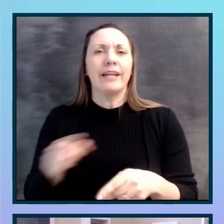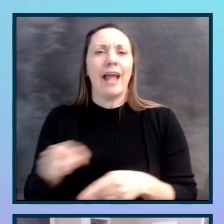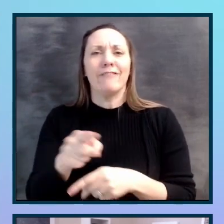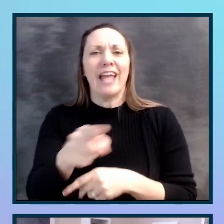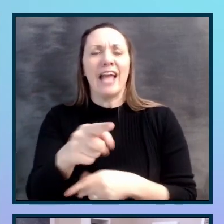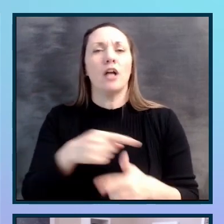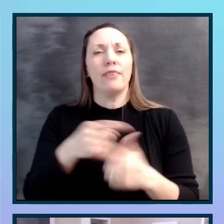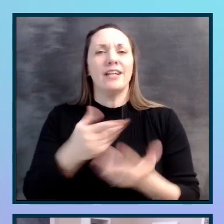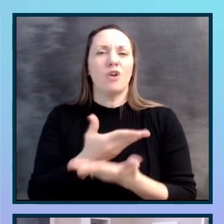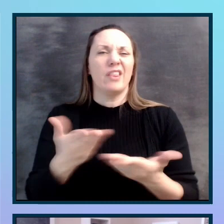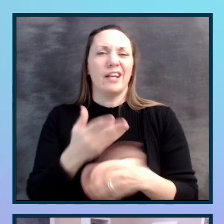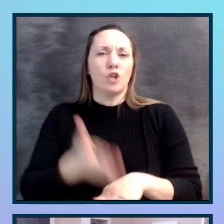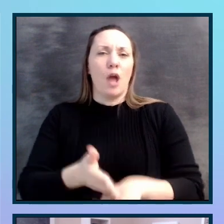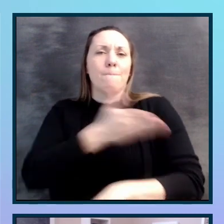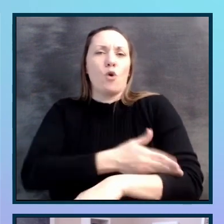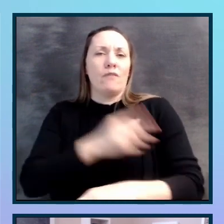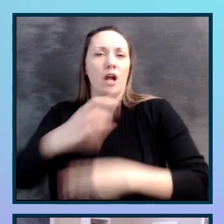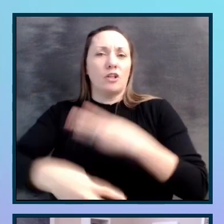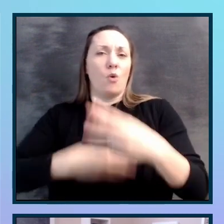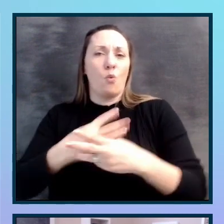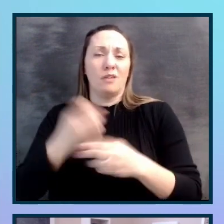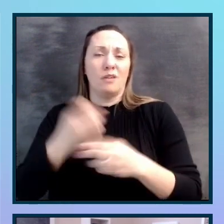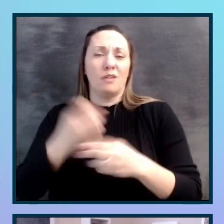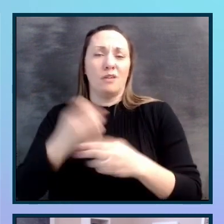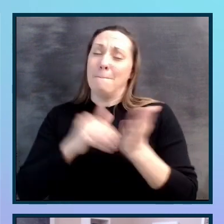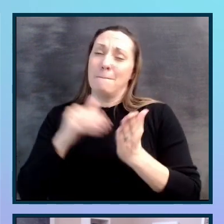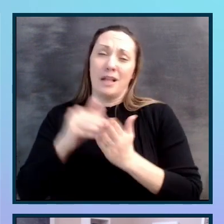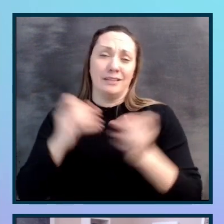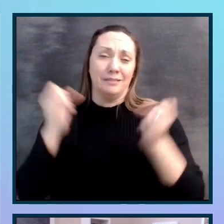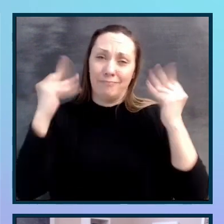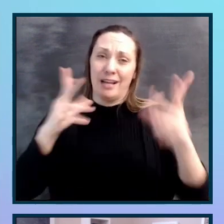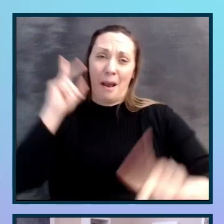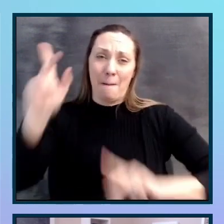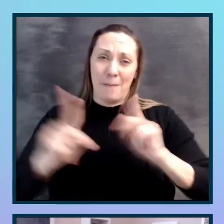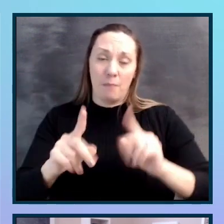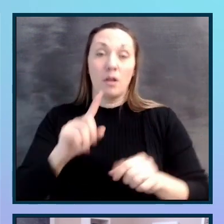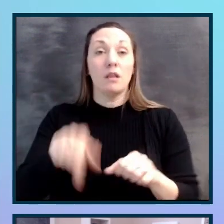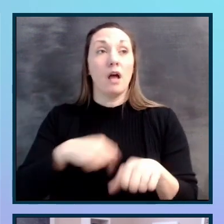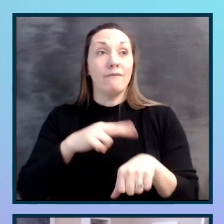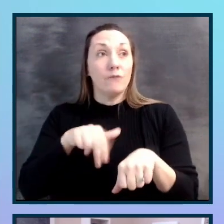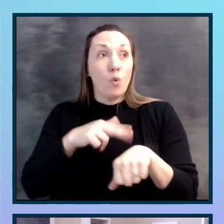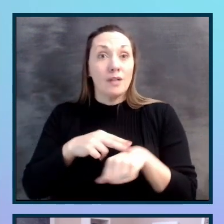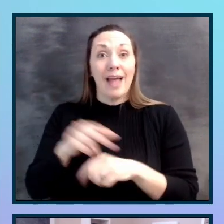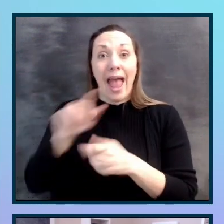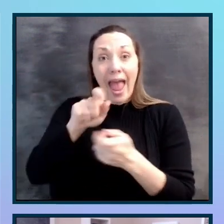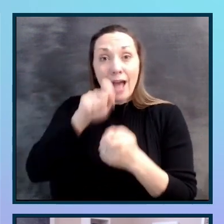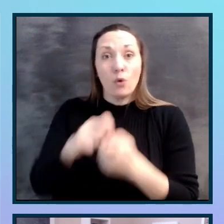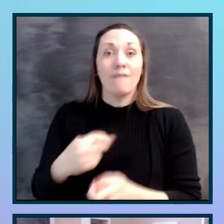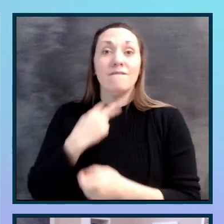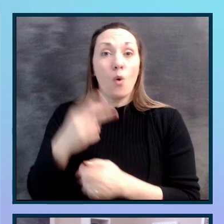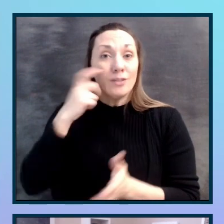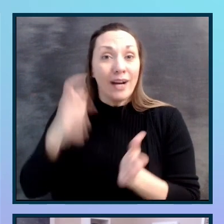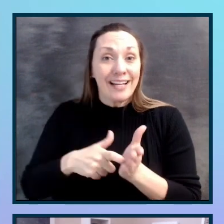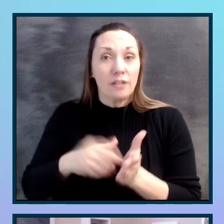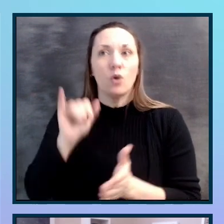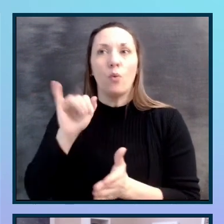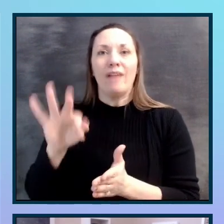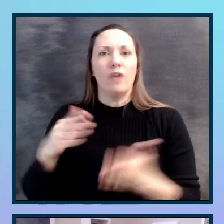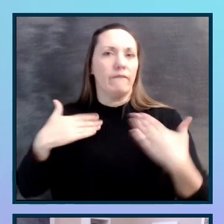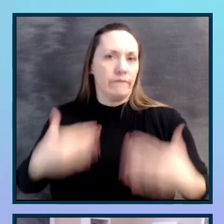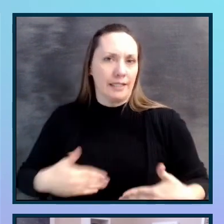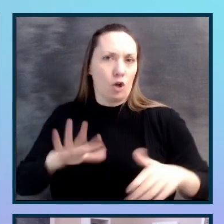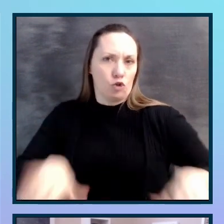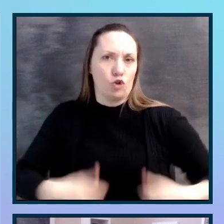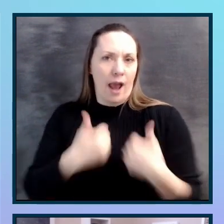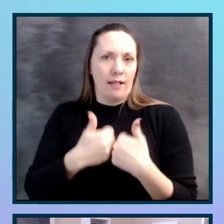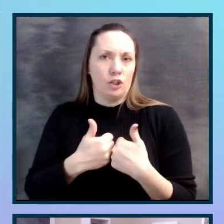world for millions of people. And of course, accurate voice recognition for those who may have physical challenges that